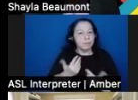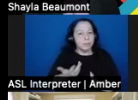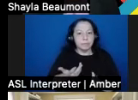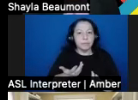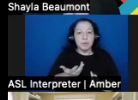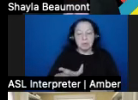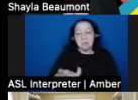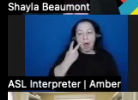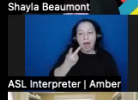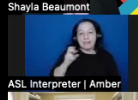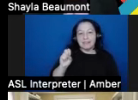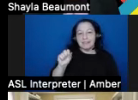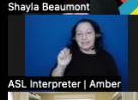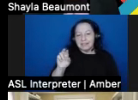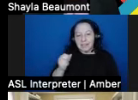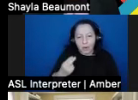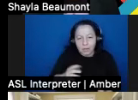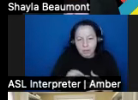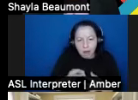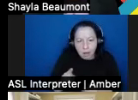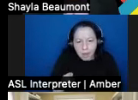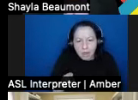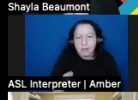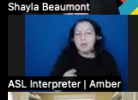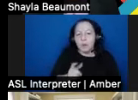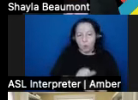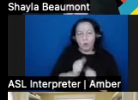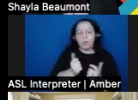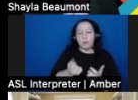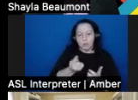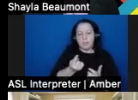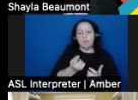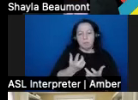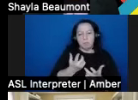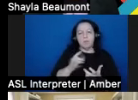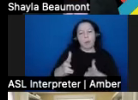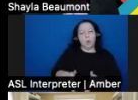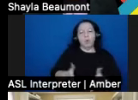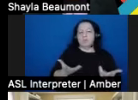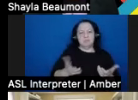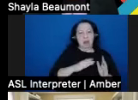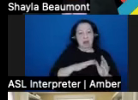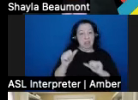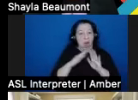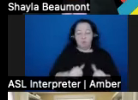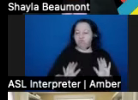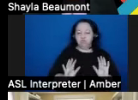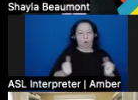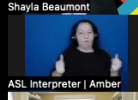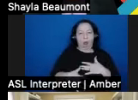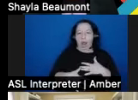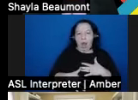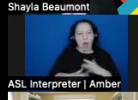see, Sarah's got a comment here about working with someone who's afraid to leave the house, right? And so thinking about